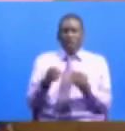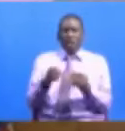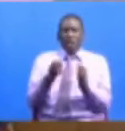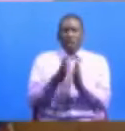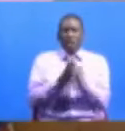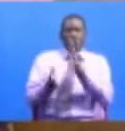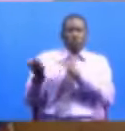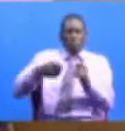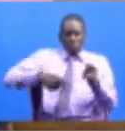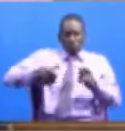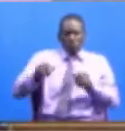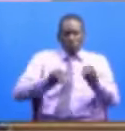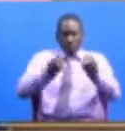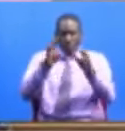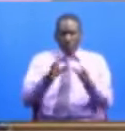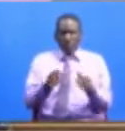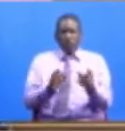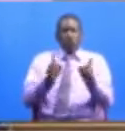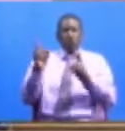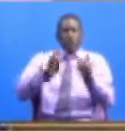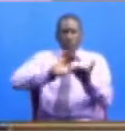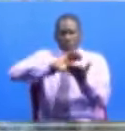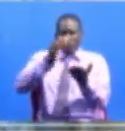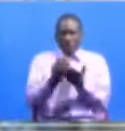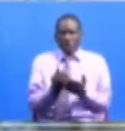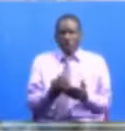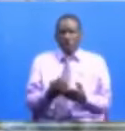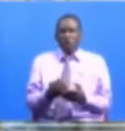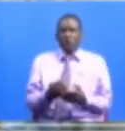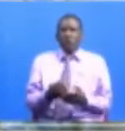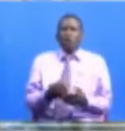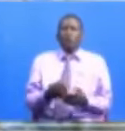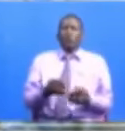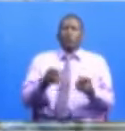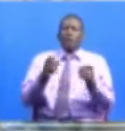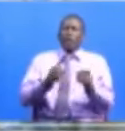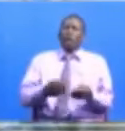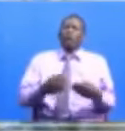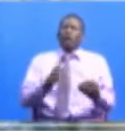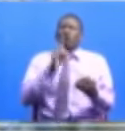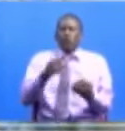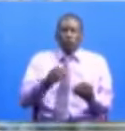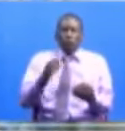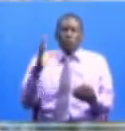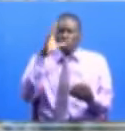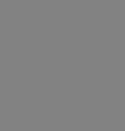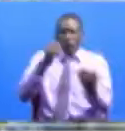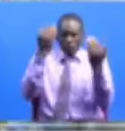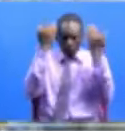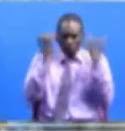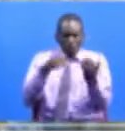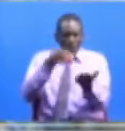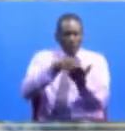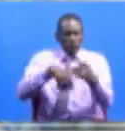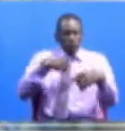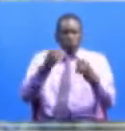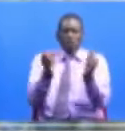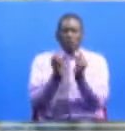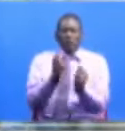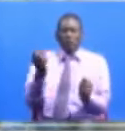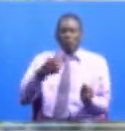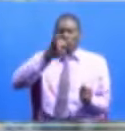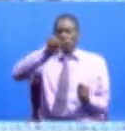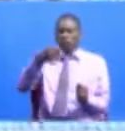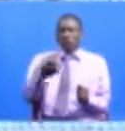former procurement manager at the Tourism Fund, for failing to appear in court. The case will be mentioned on the 11th of